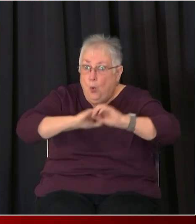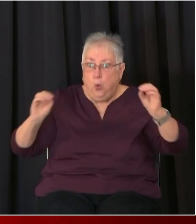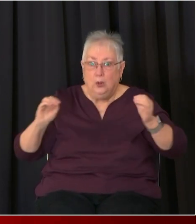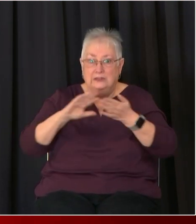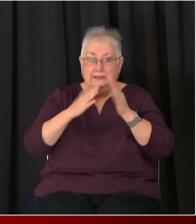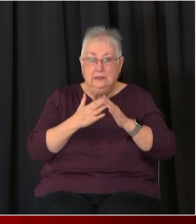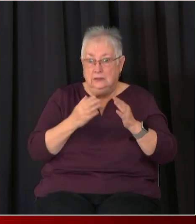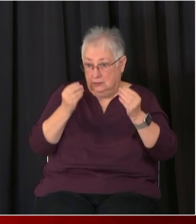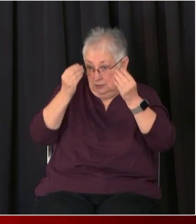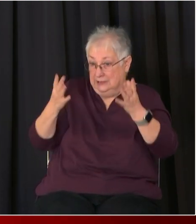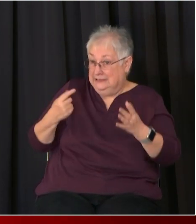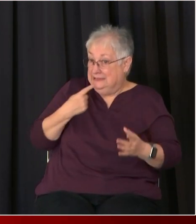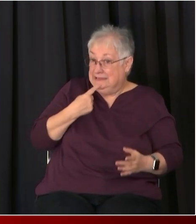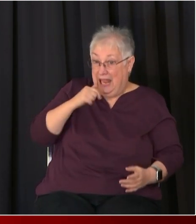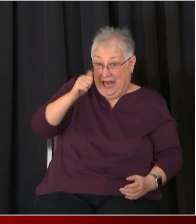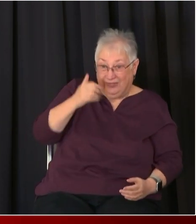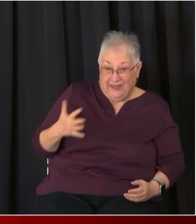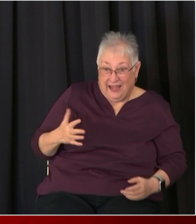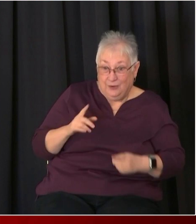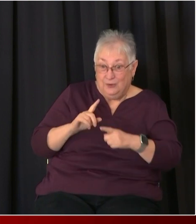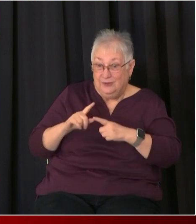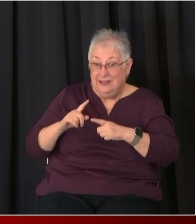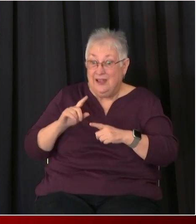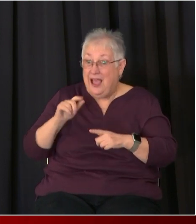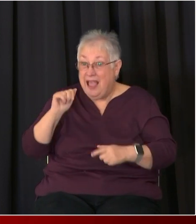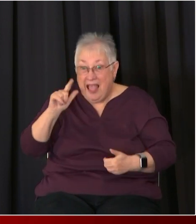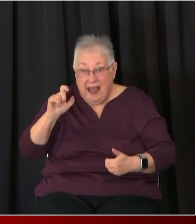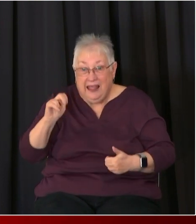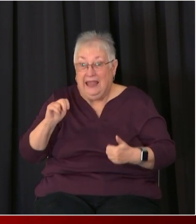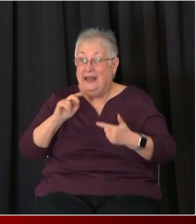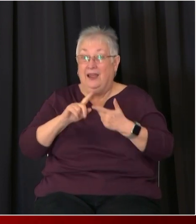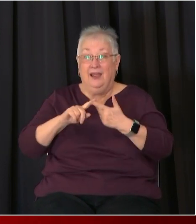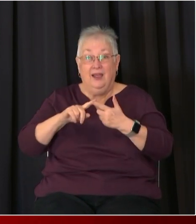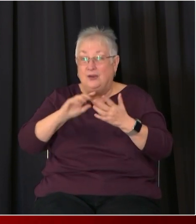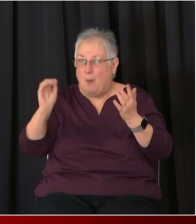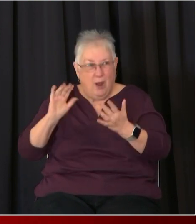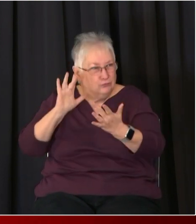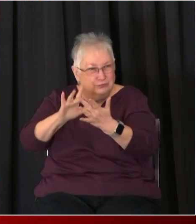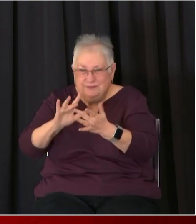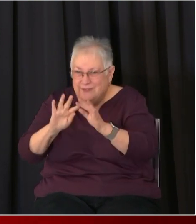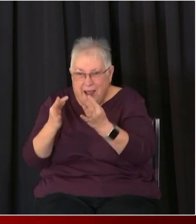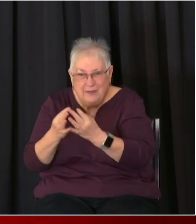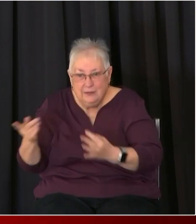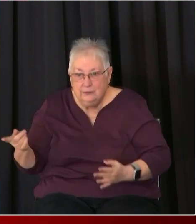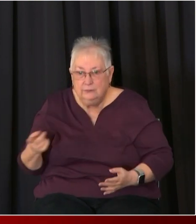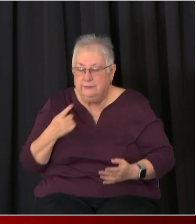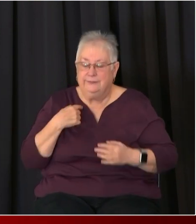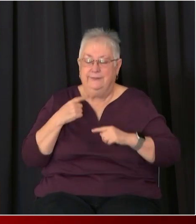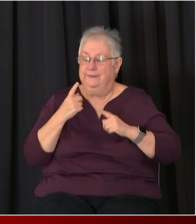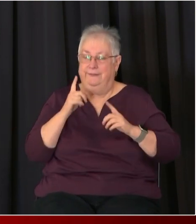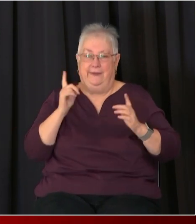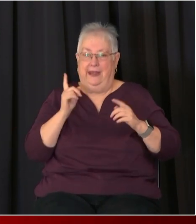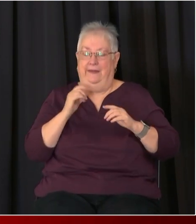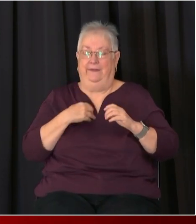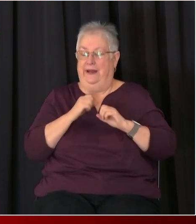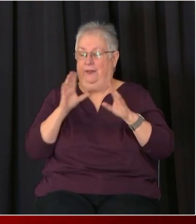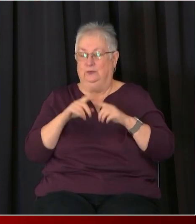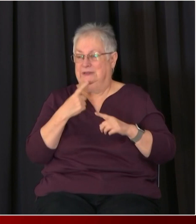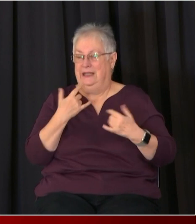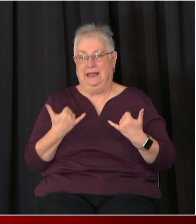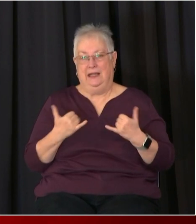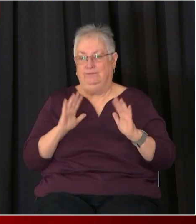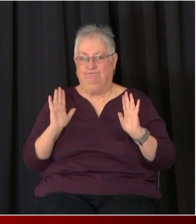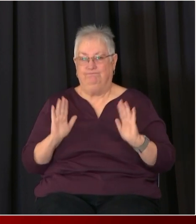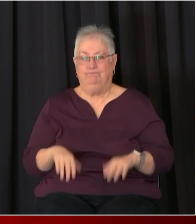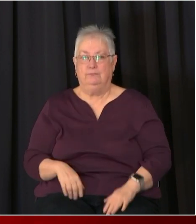not Councilmember Allen, not your office has reached out to this family? I don't have anything else to say about it right now. And I will, but